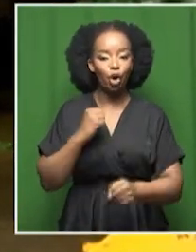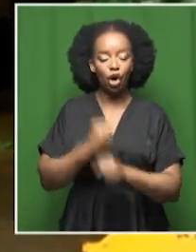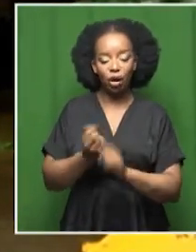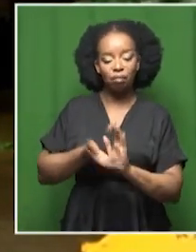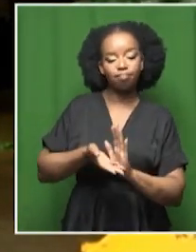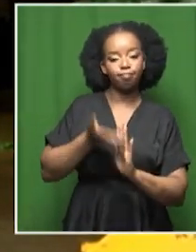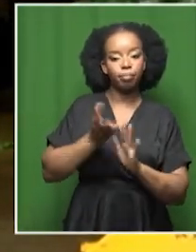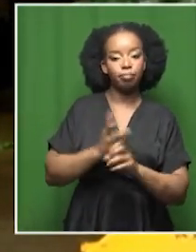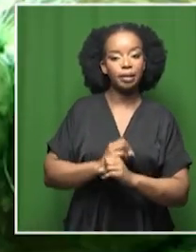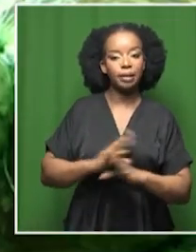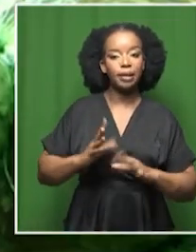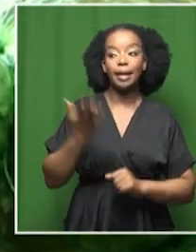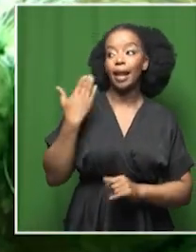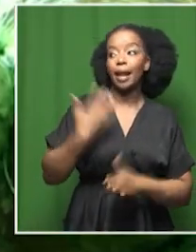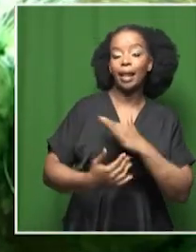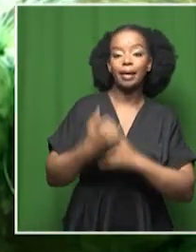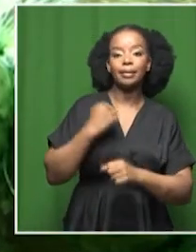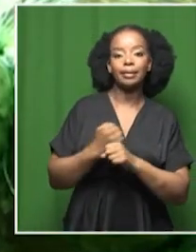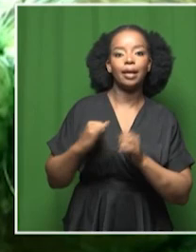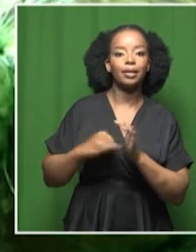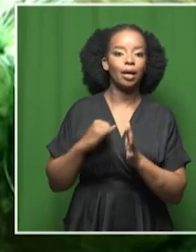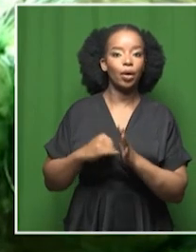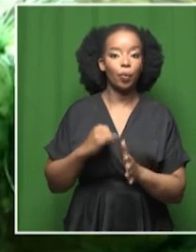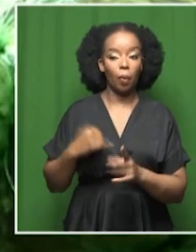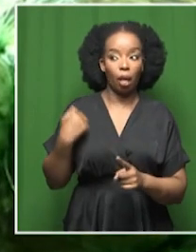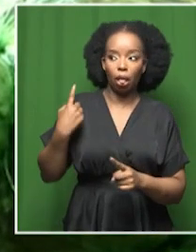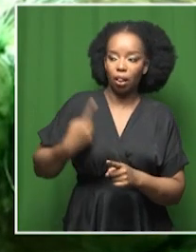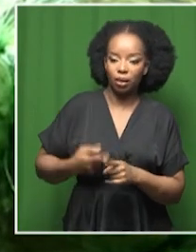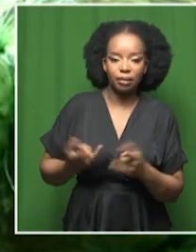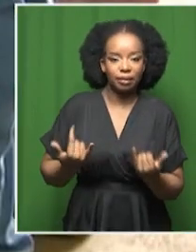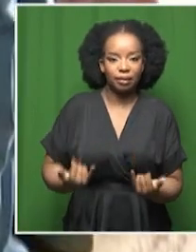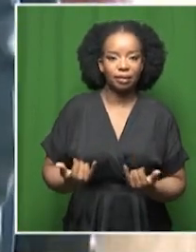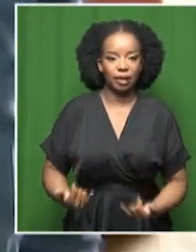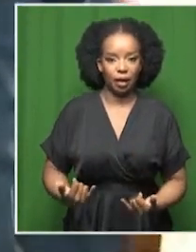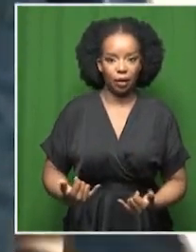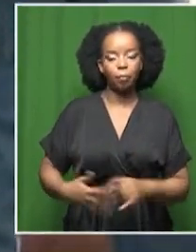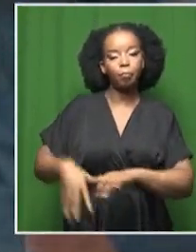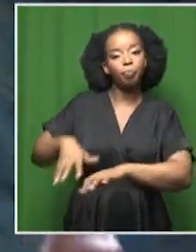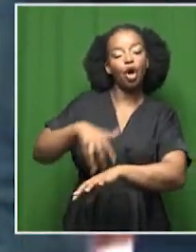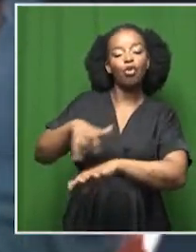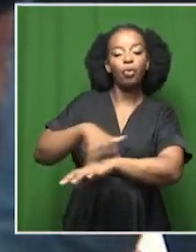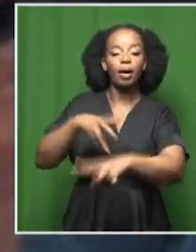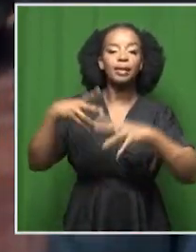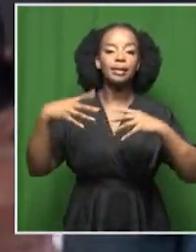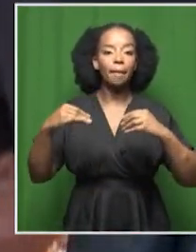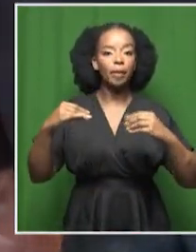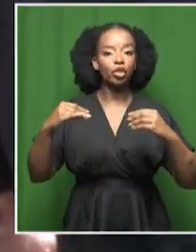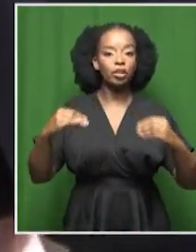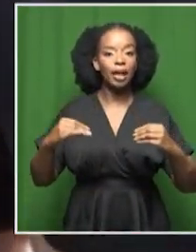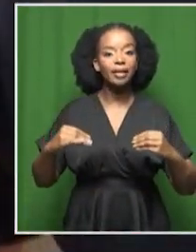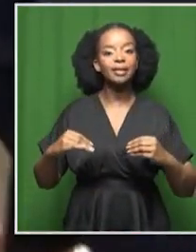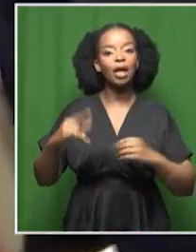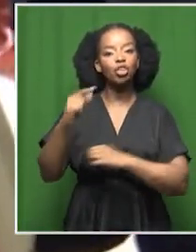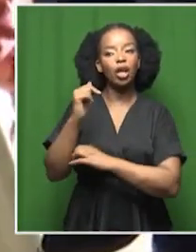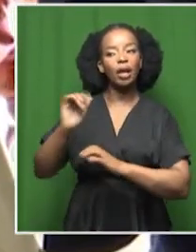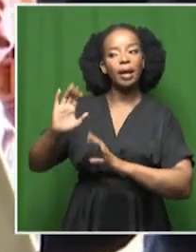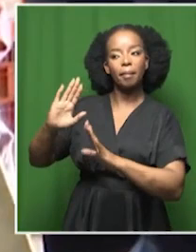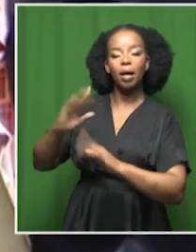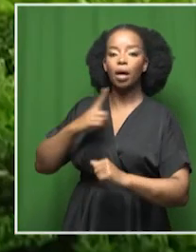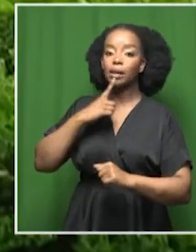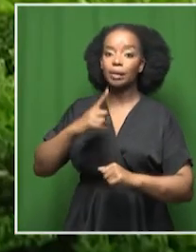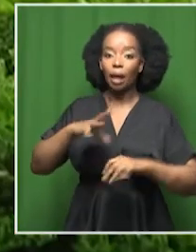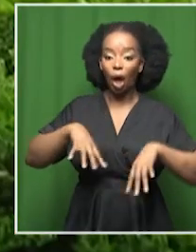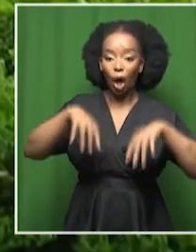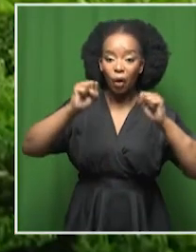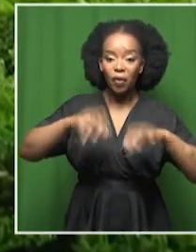January last year until now. And according to the Agricultural Business Chamber, load shedding is placing even more